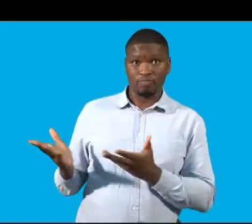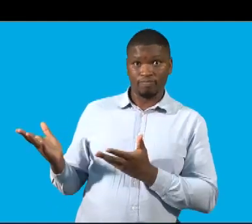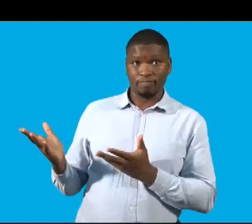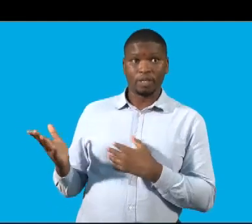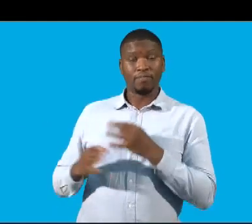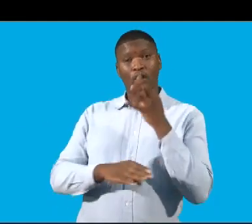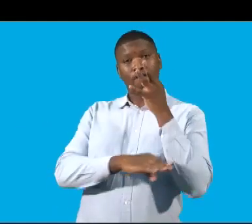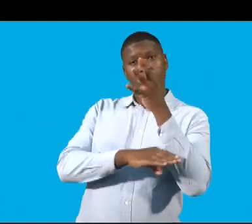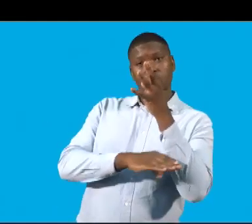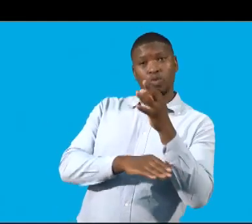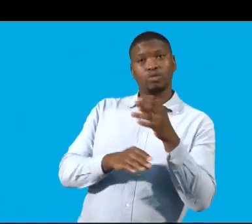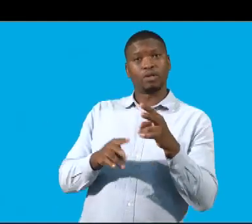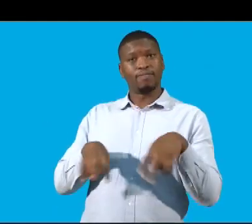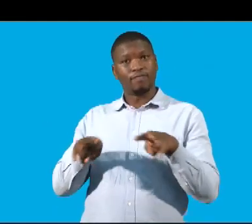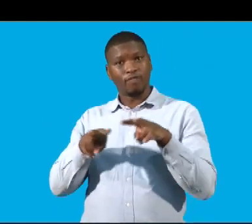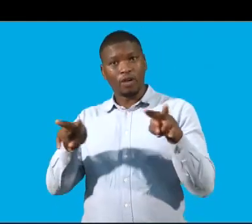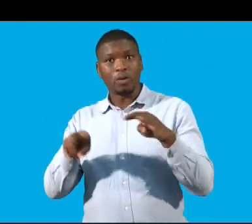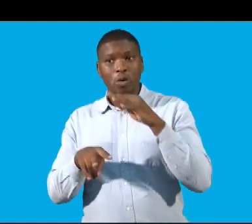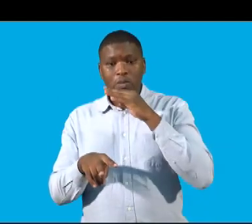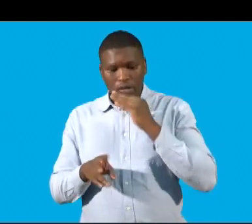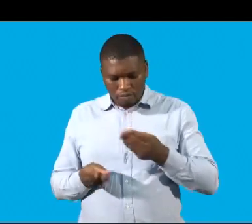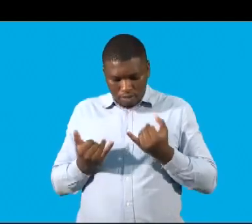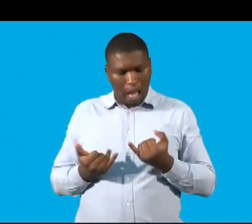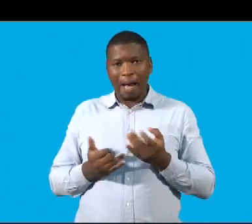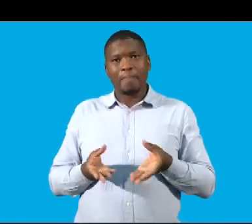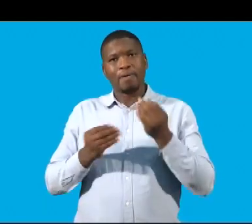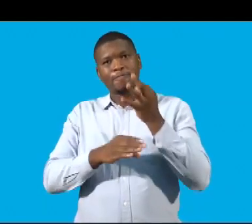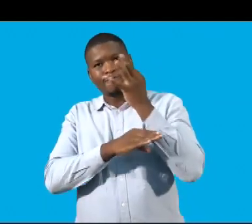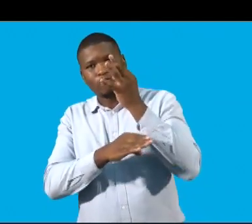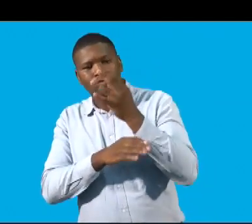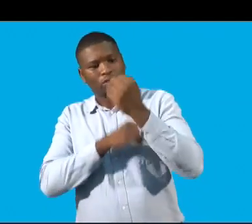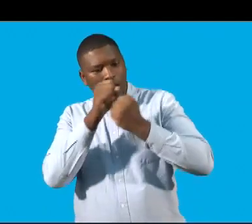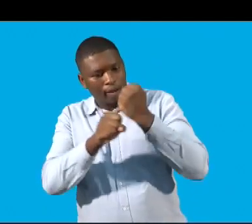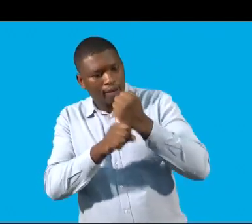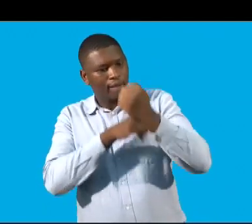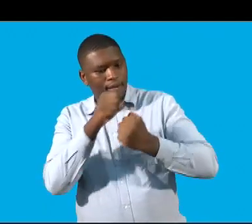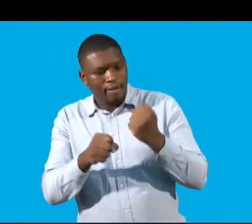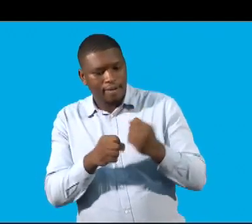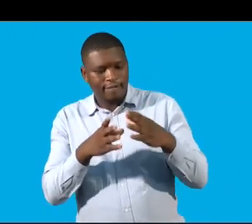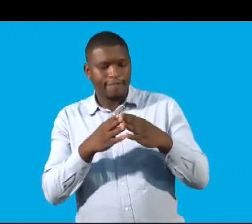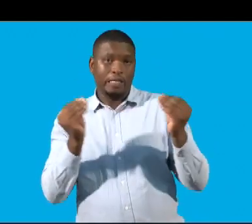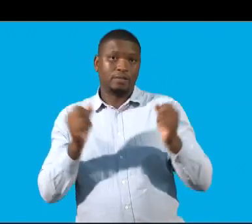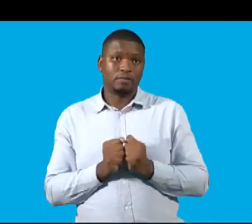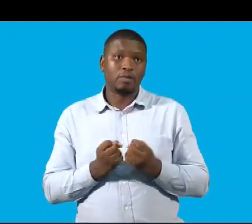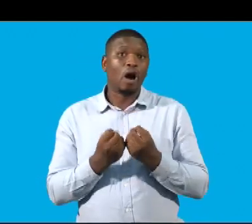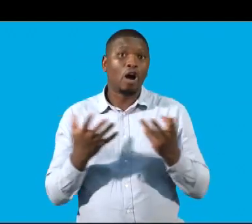looking at the future value is the money that is obtained after these number of years, and that would